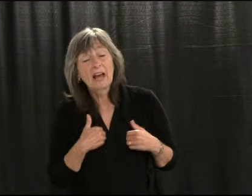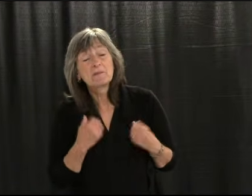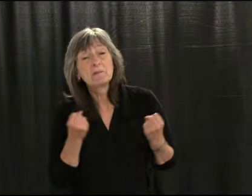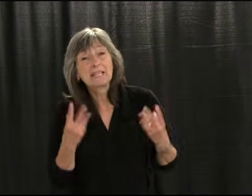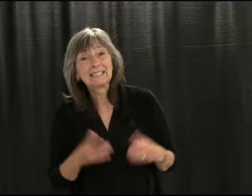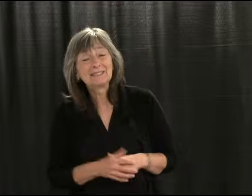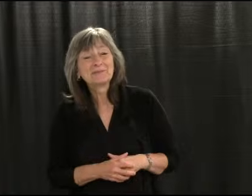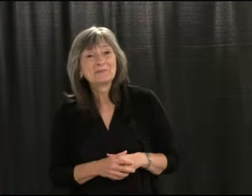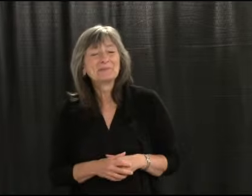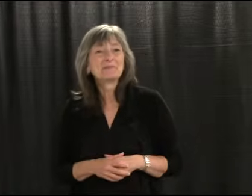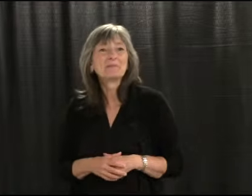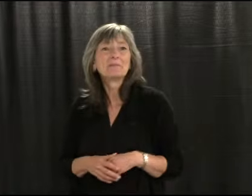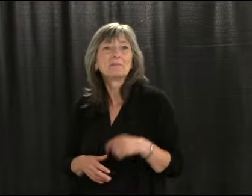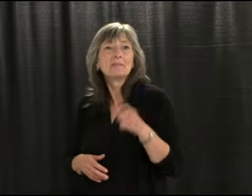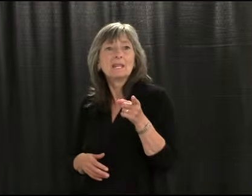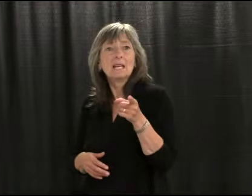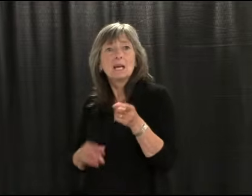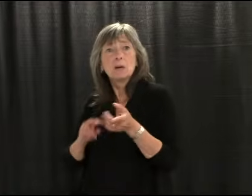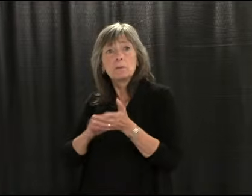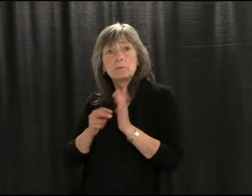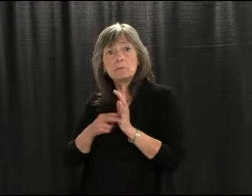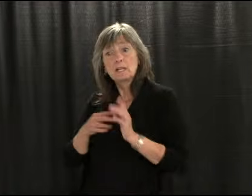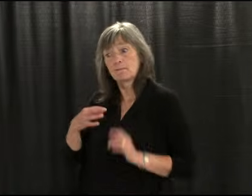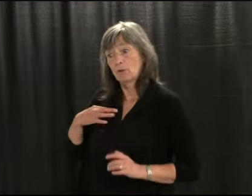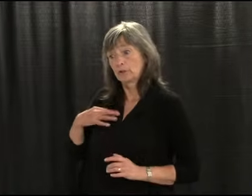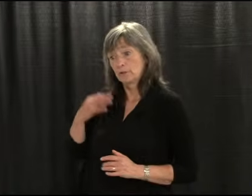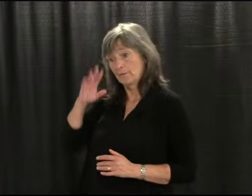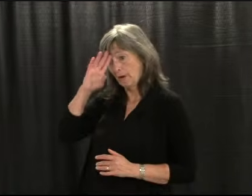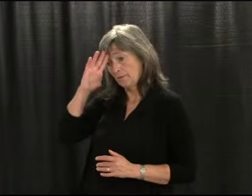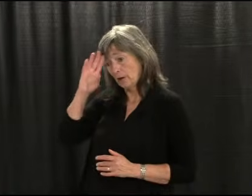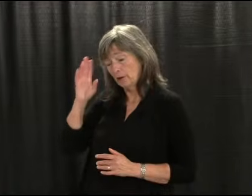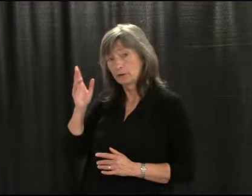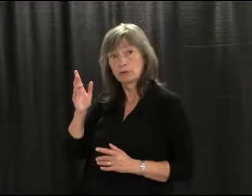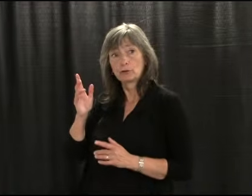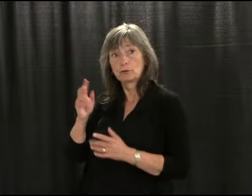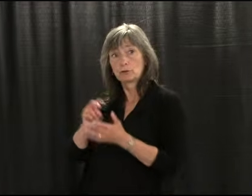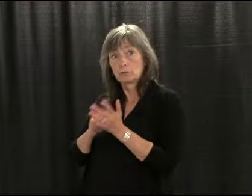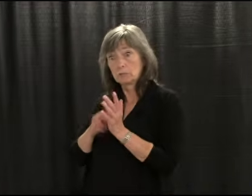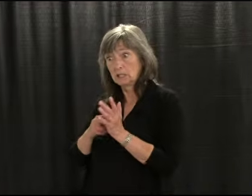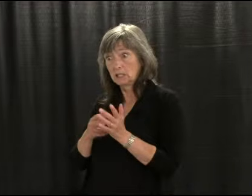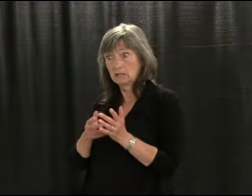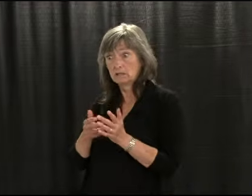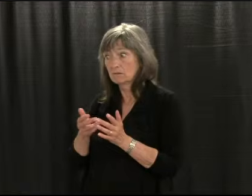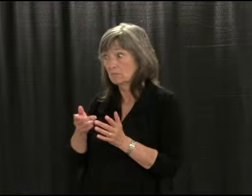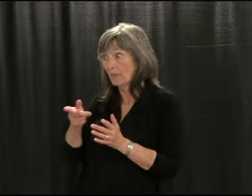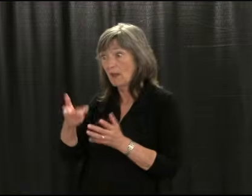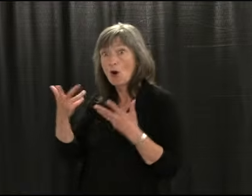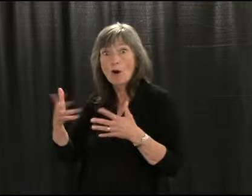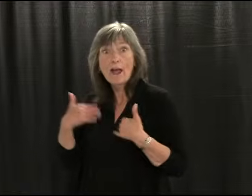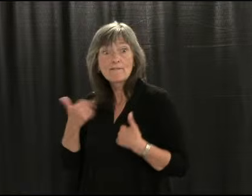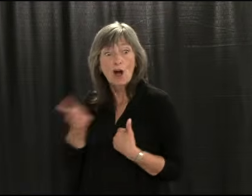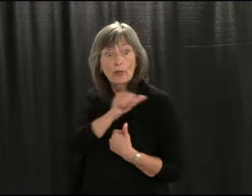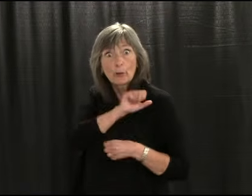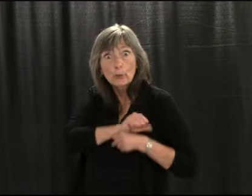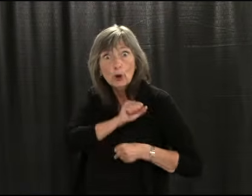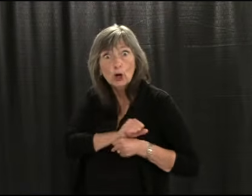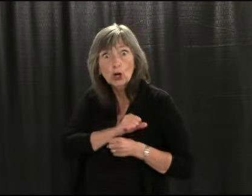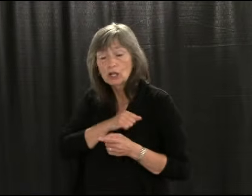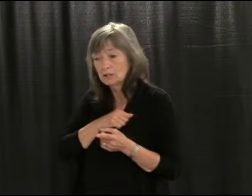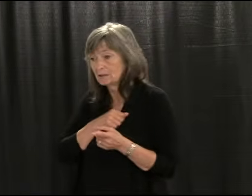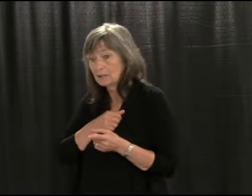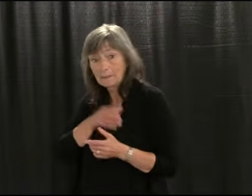I mean, that leaves gaps, whether it be in workplaces. Is there going to